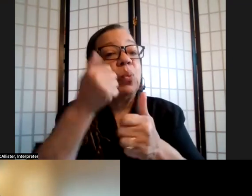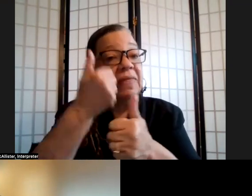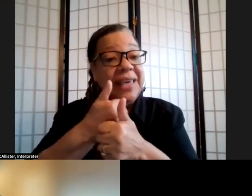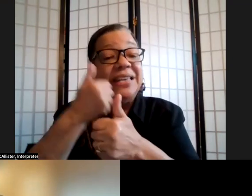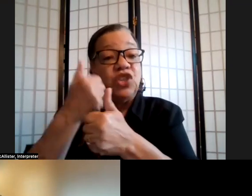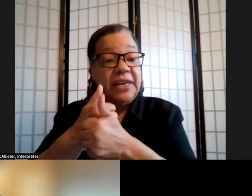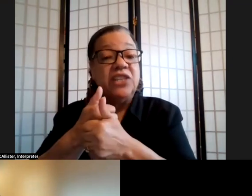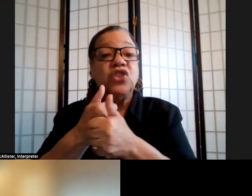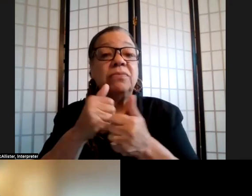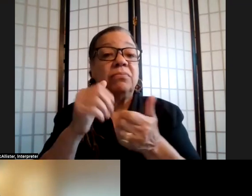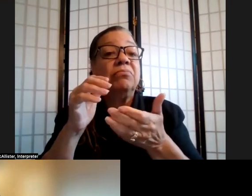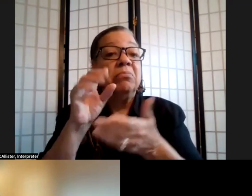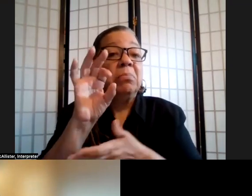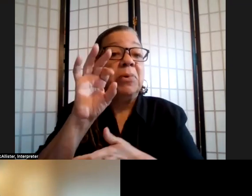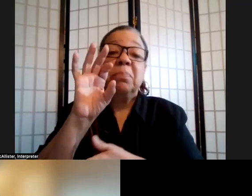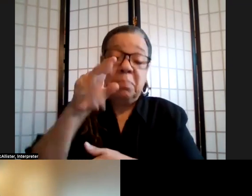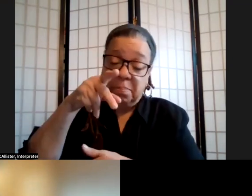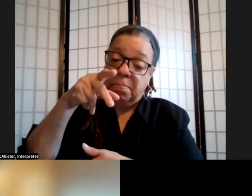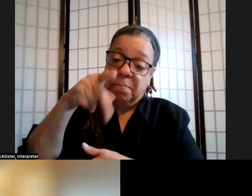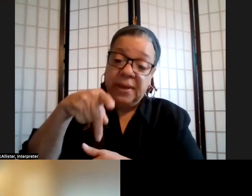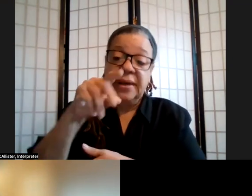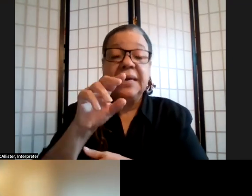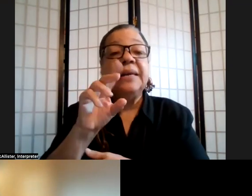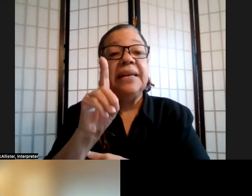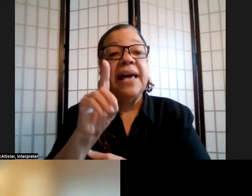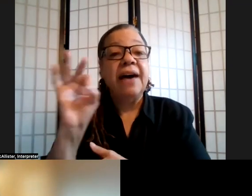of documents. Great.